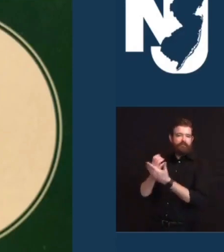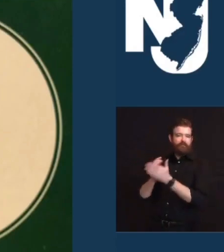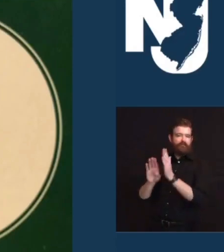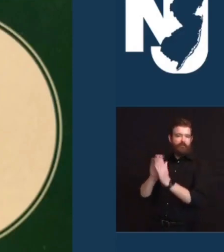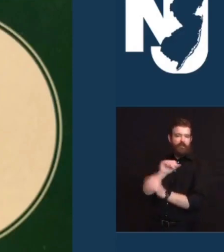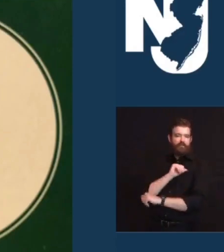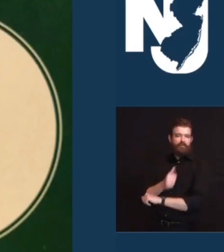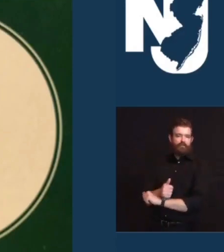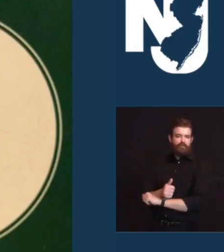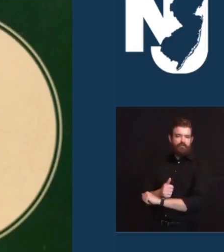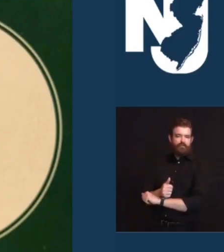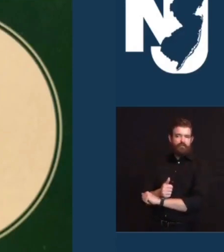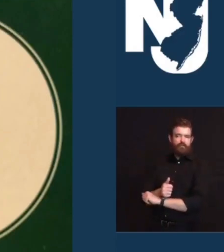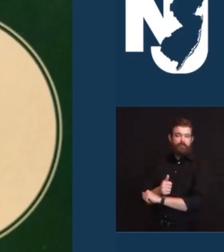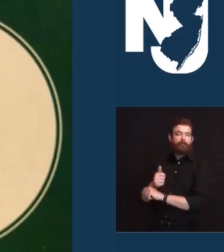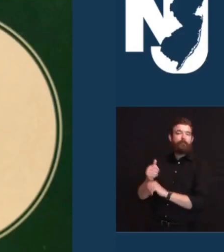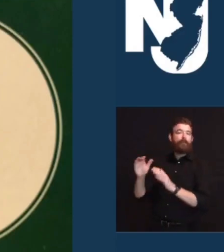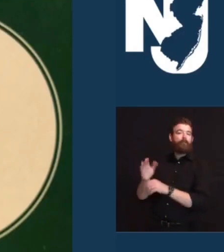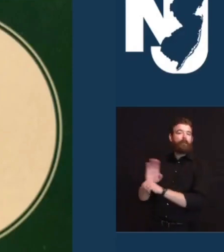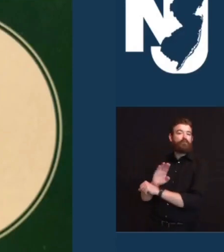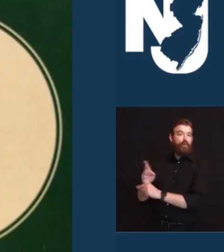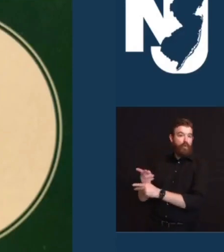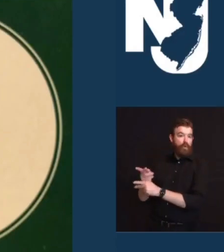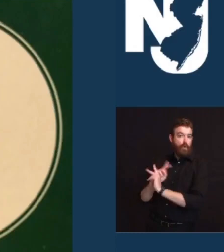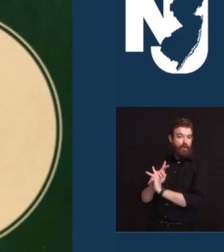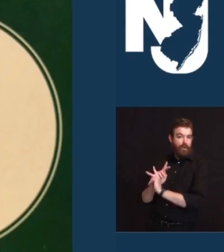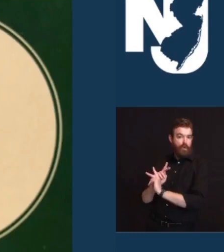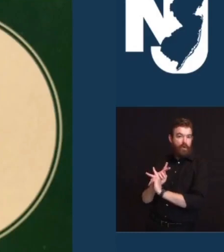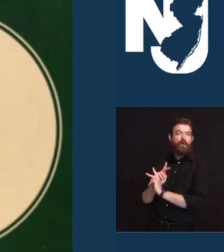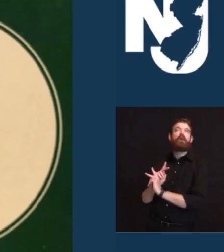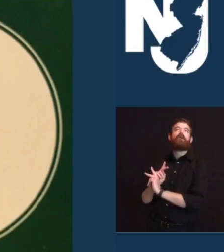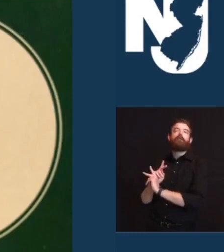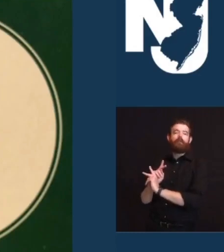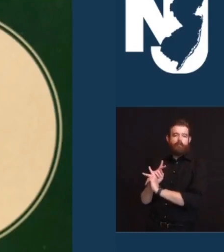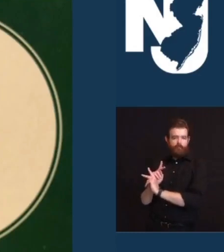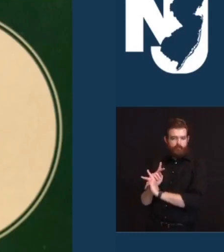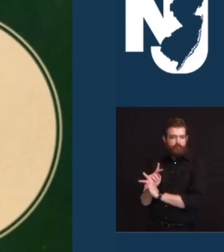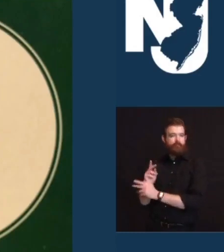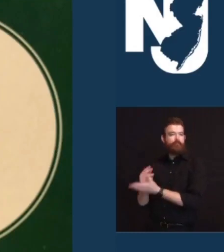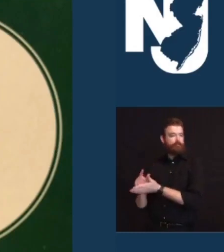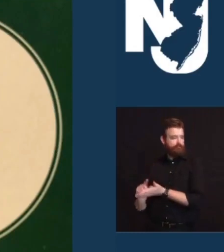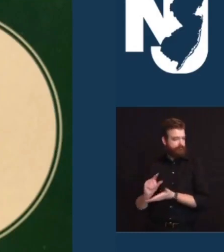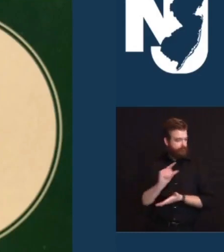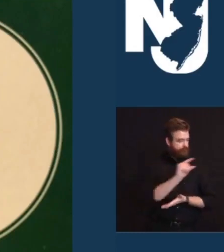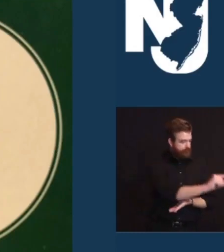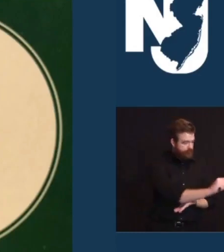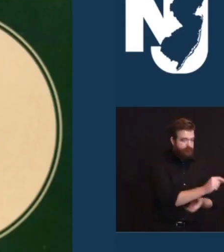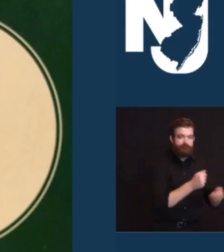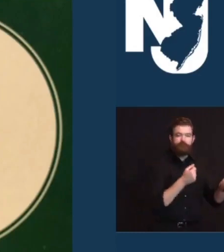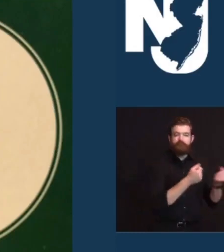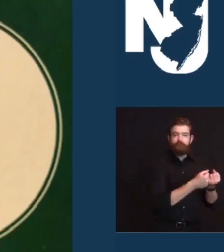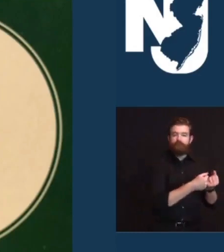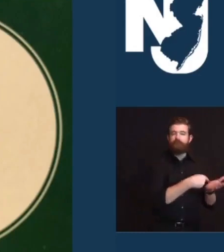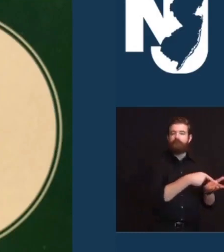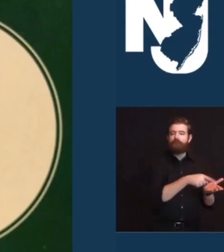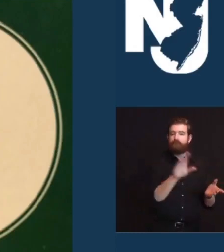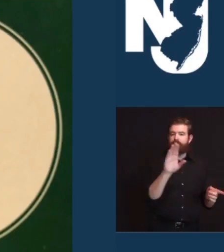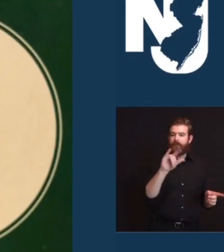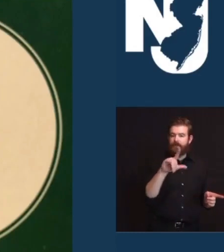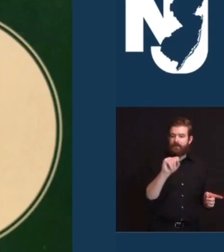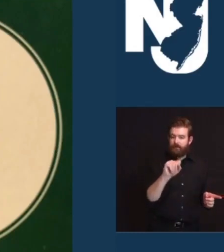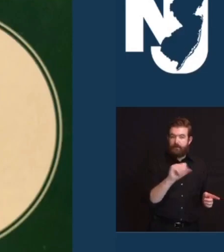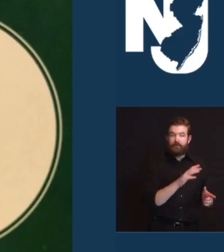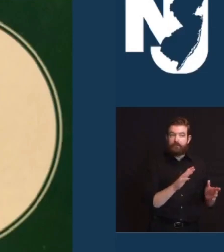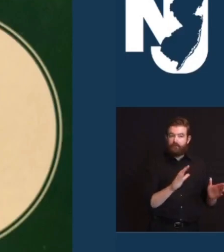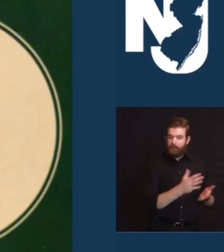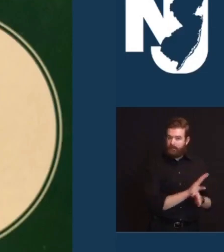business loan that is helping him cover expenses as his business begins to recover. I had the opportunity to speak with Paul at the end of the week, and